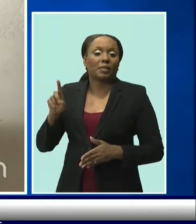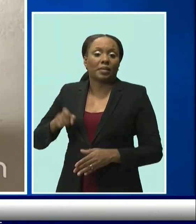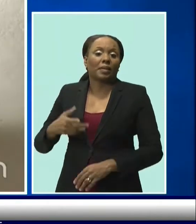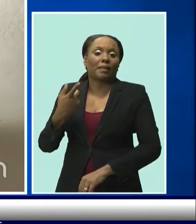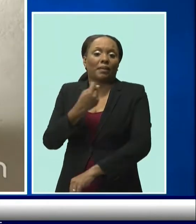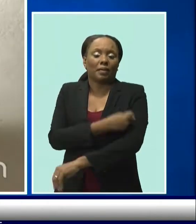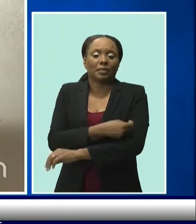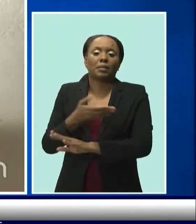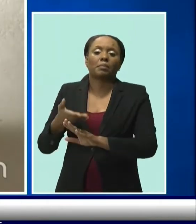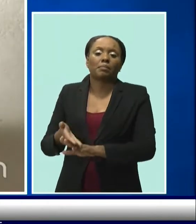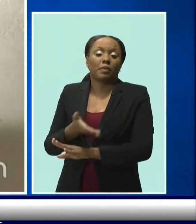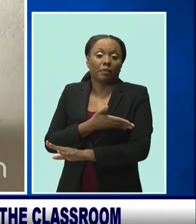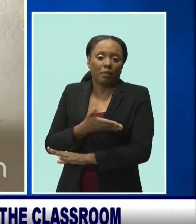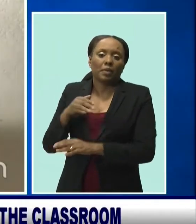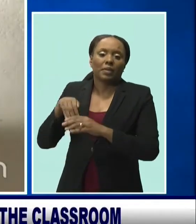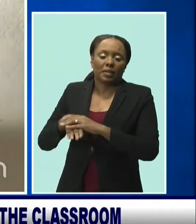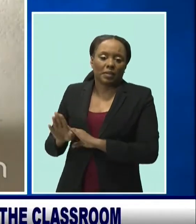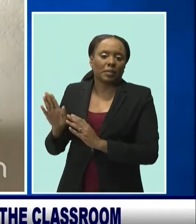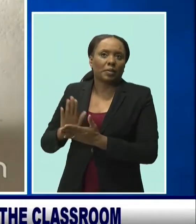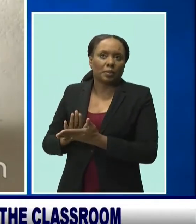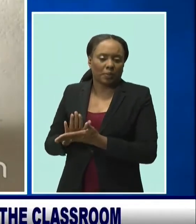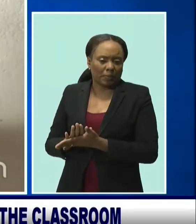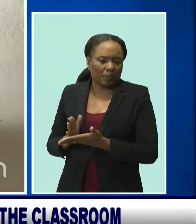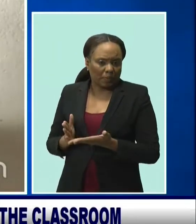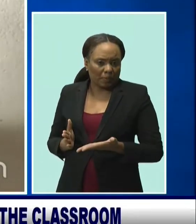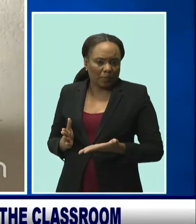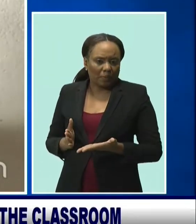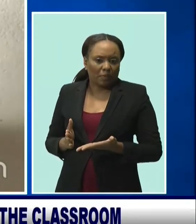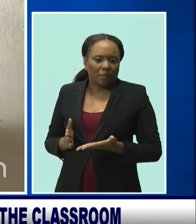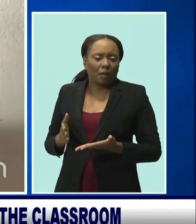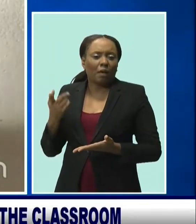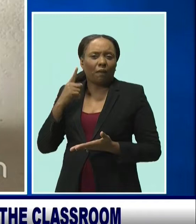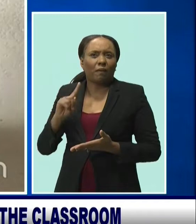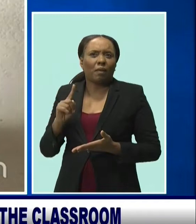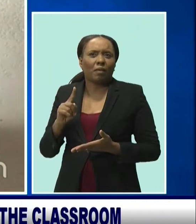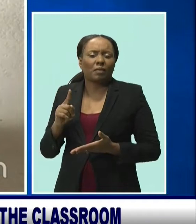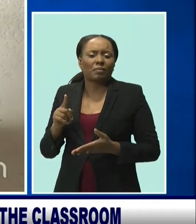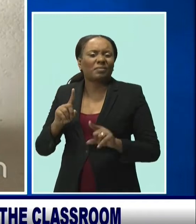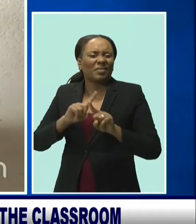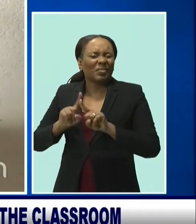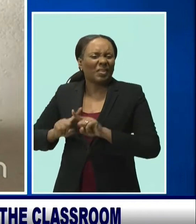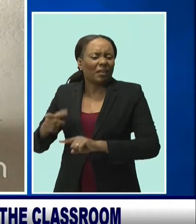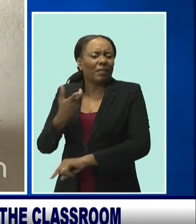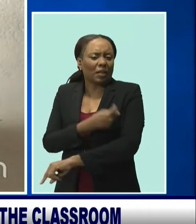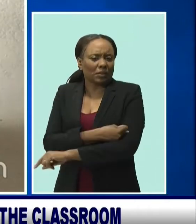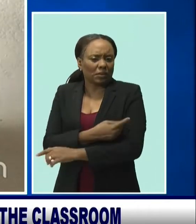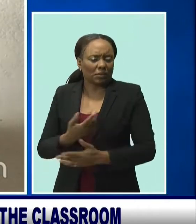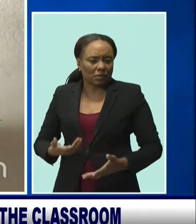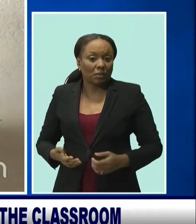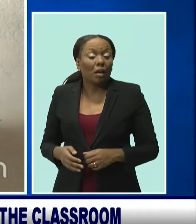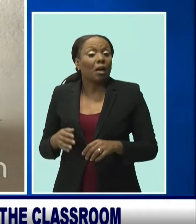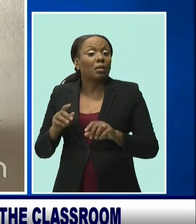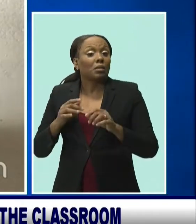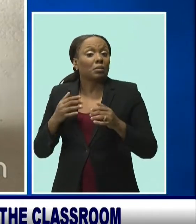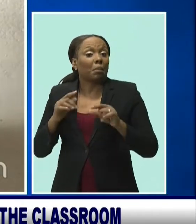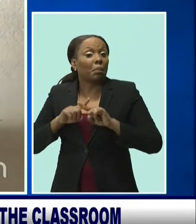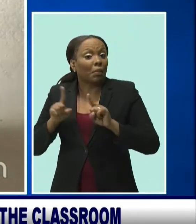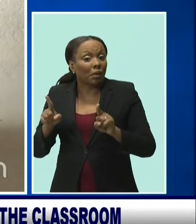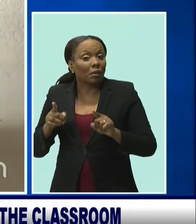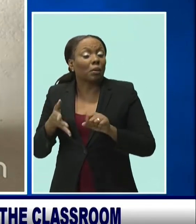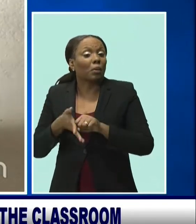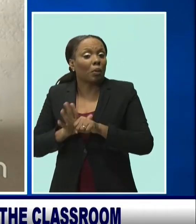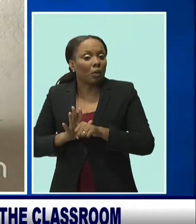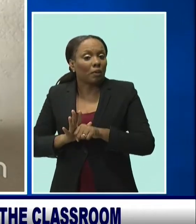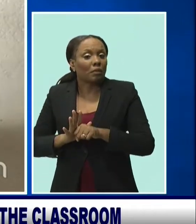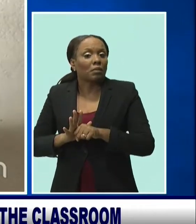of, within the regulations, there are a series of vaccines that are identified. The COVID-19 vaccine will be added